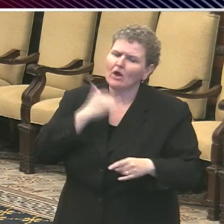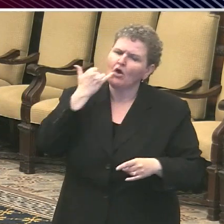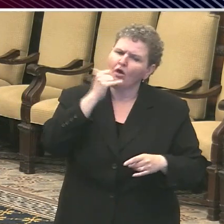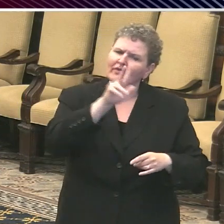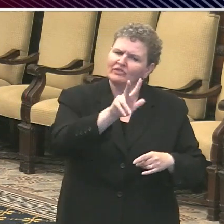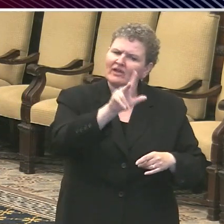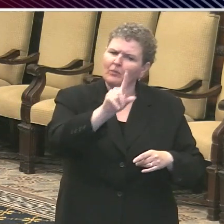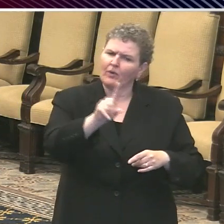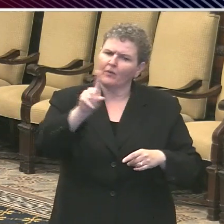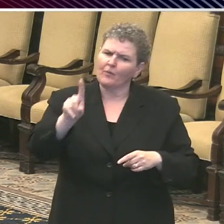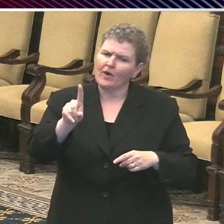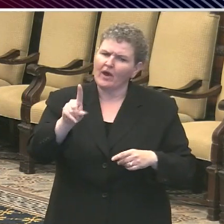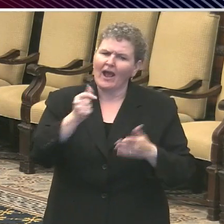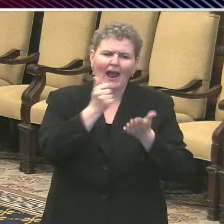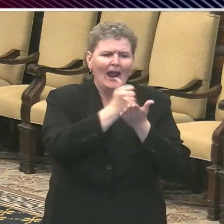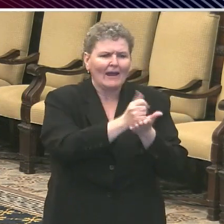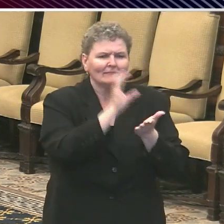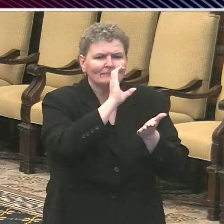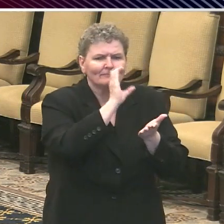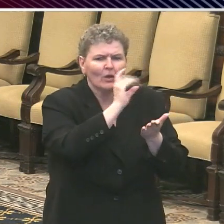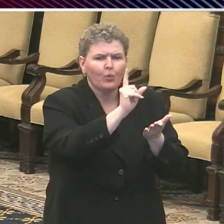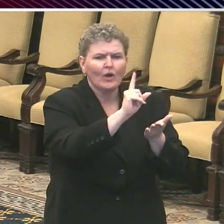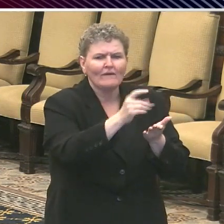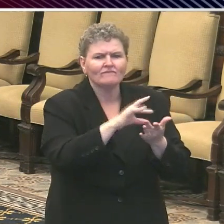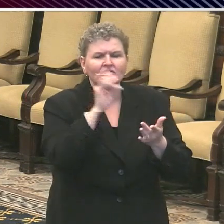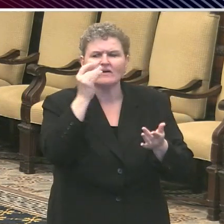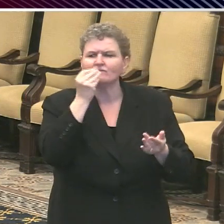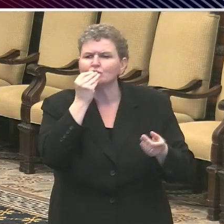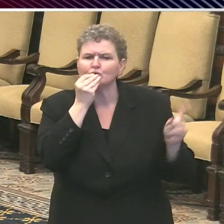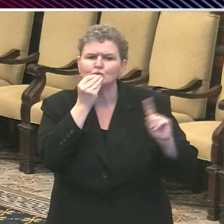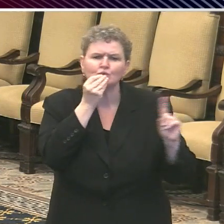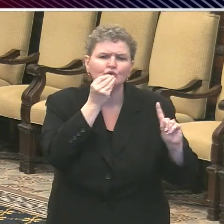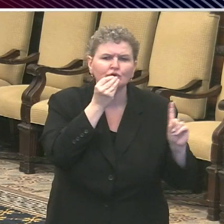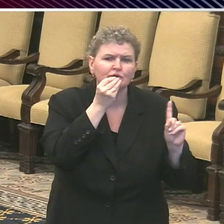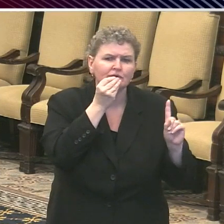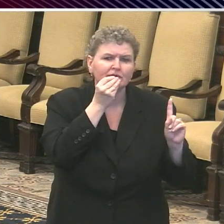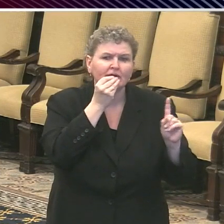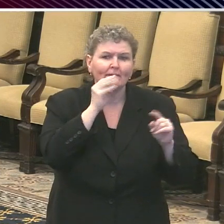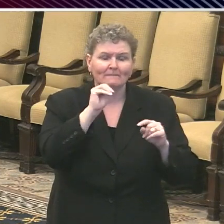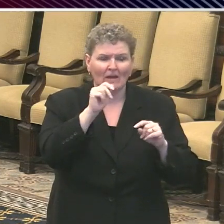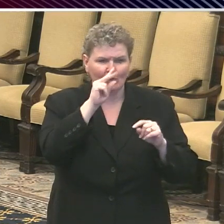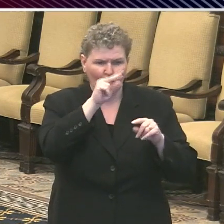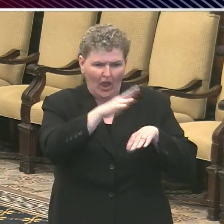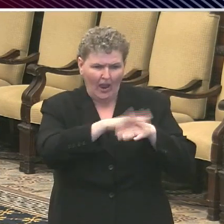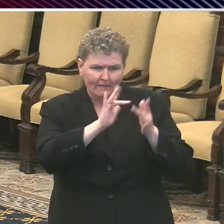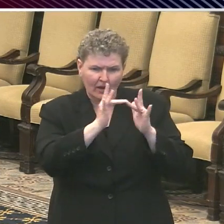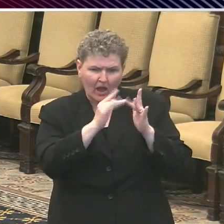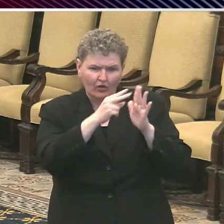food site or food pantry. There's also a map of existing food sites available online at